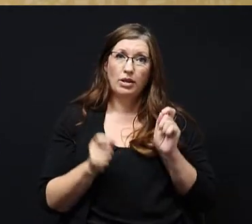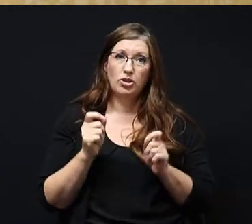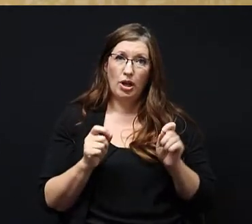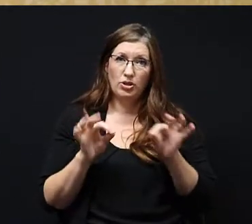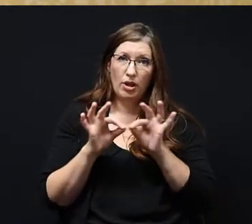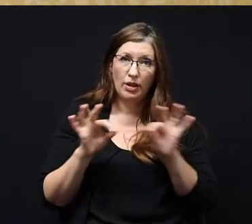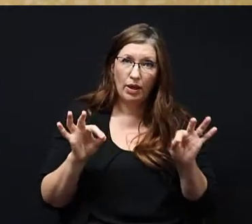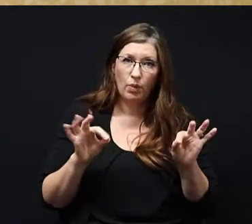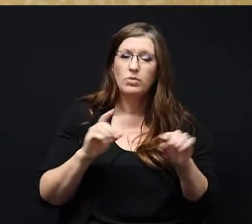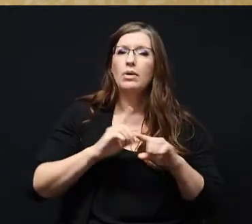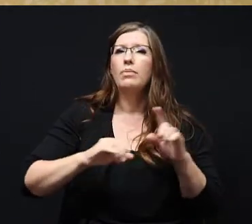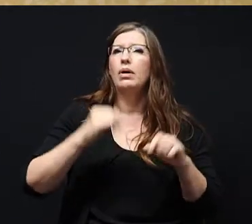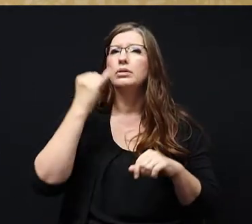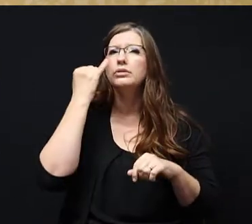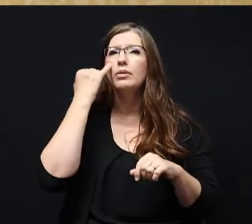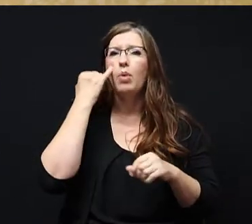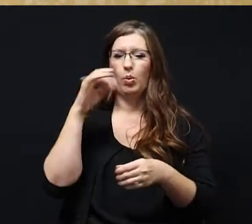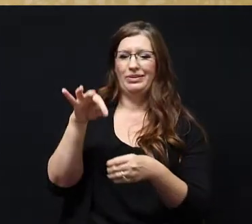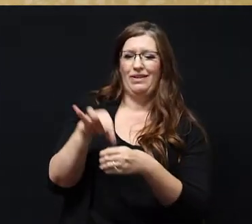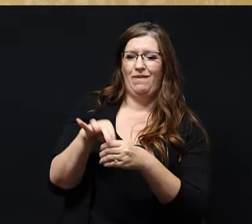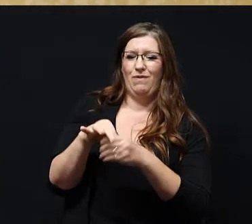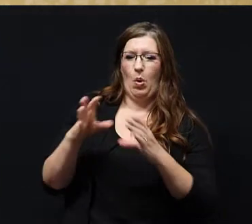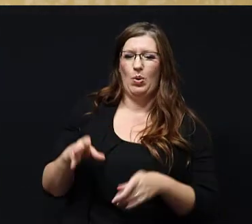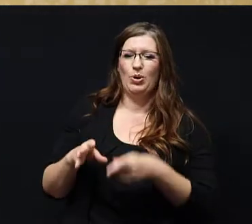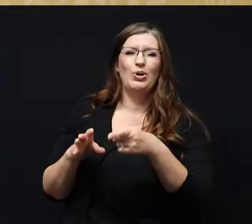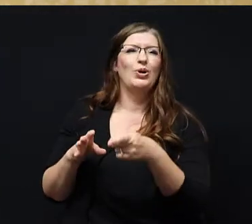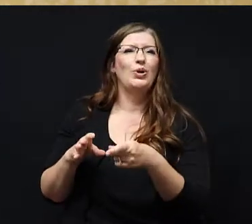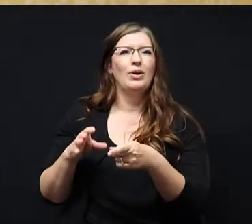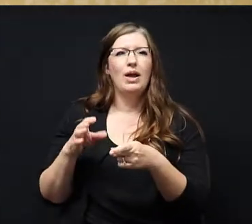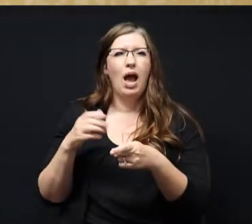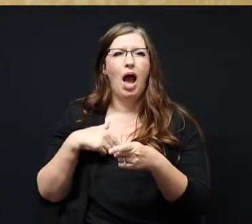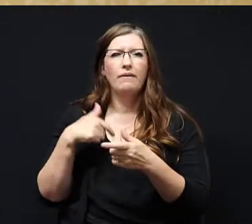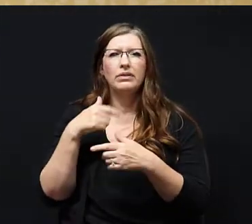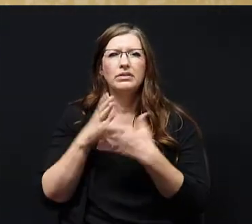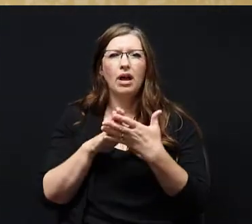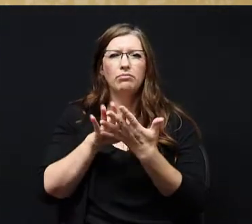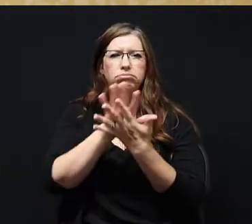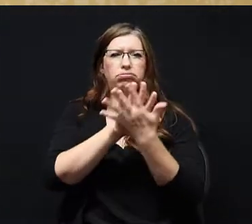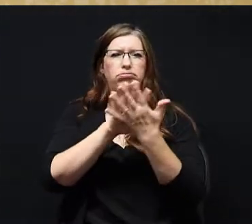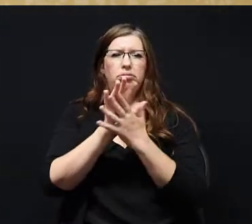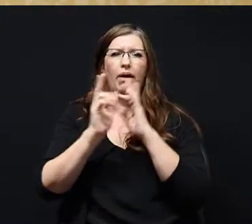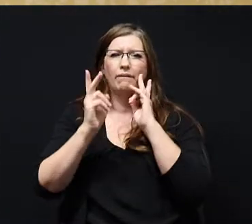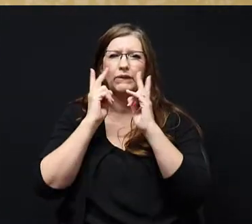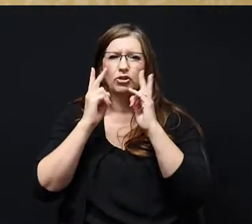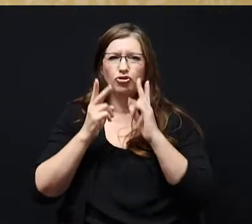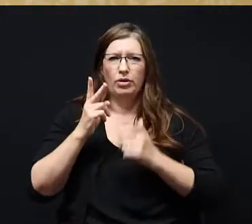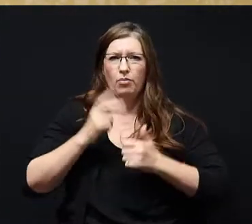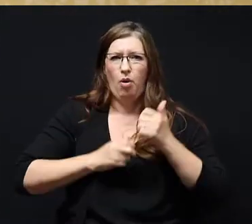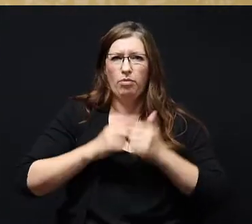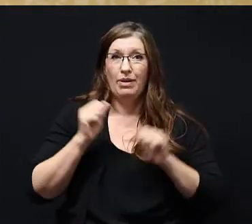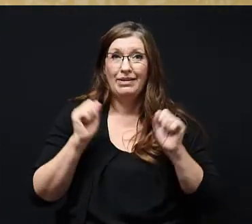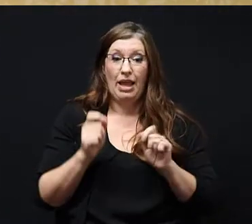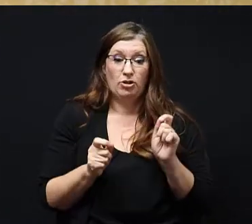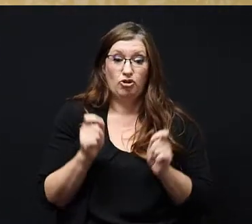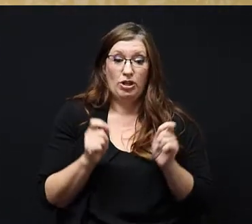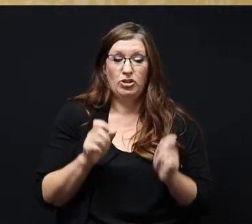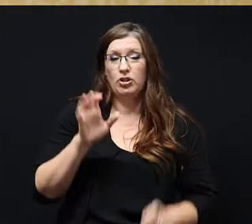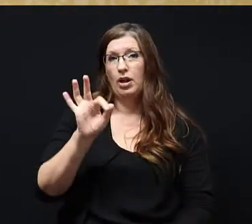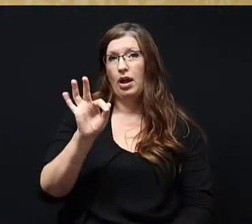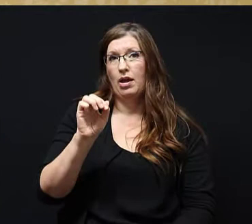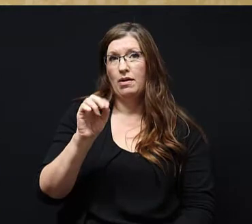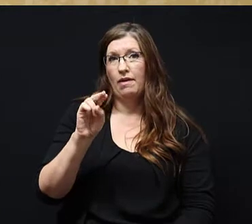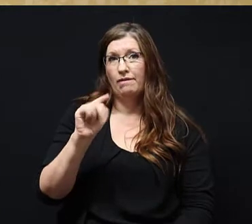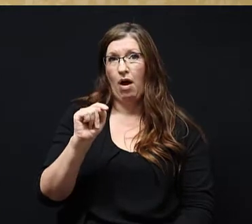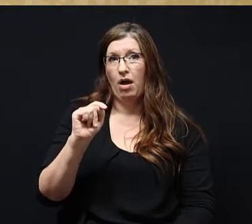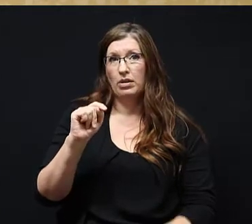language, but if you've got a voter who's got a little bit of a sight issues, perhaps we want to change the font